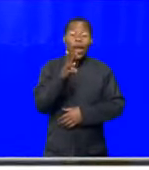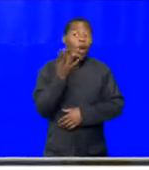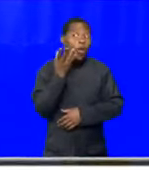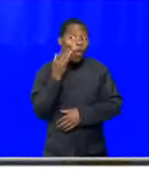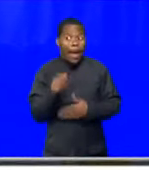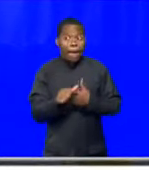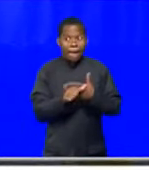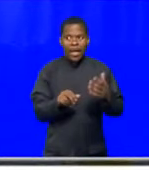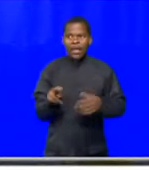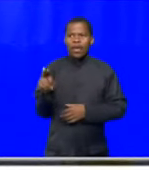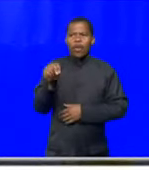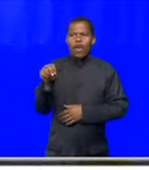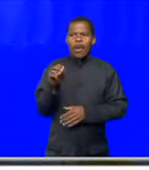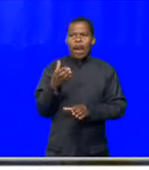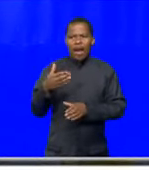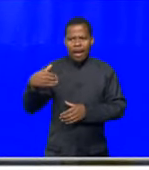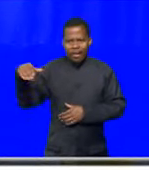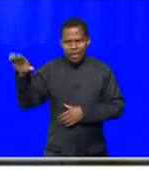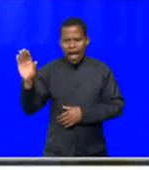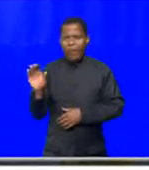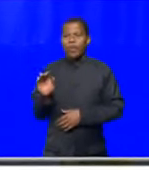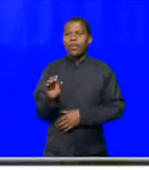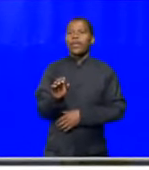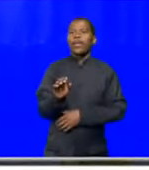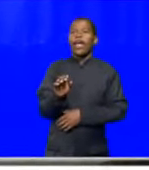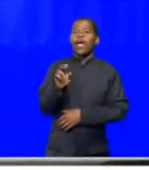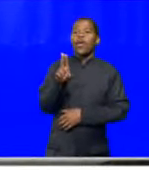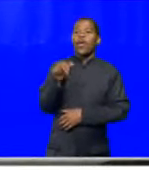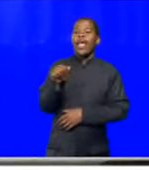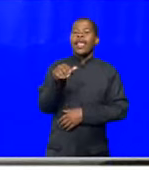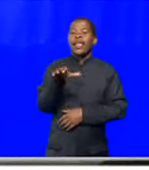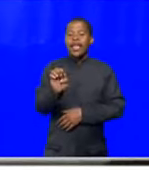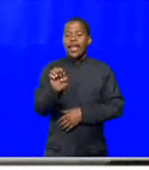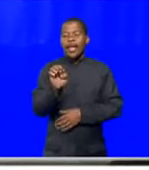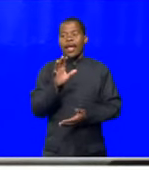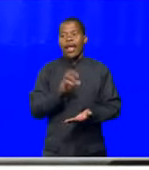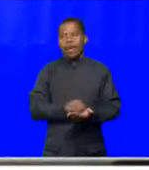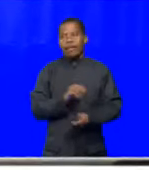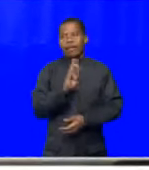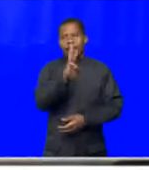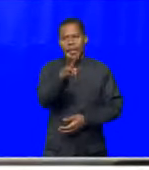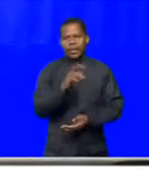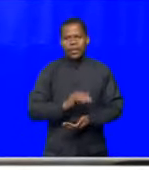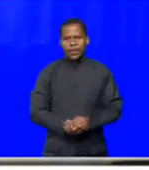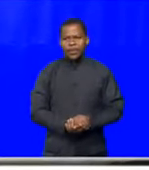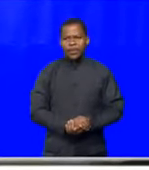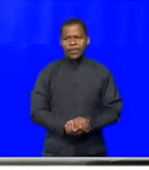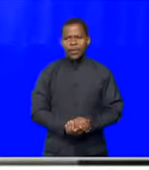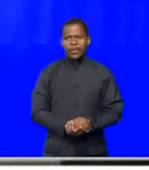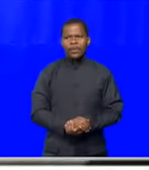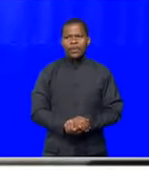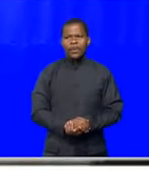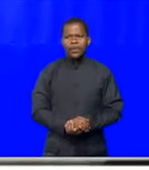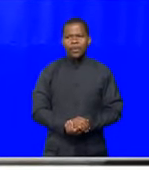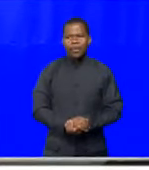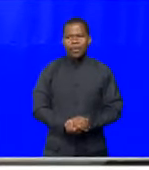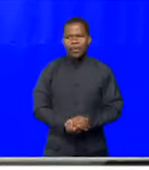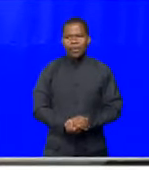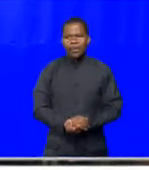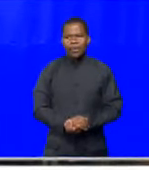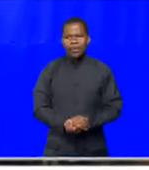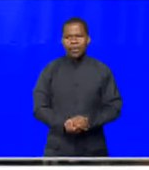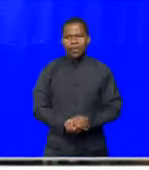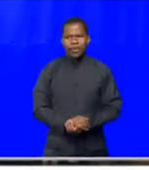held in the United Arab Emirates. Reporting for Eswatini TV News, I'm Samkalsuwe Khoza with Sikhumbuzo Dlamini, Esulwini.